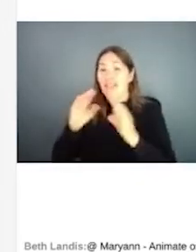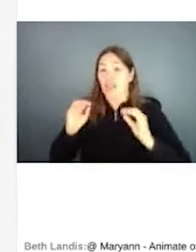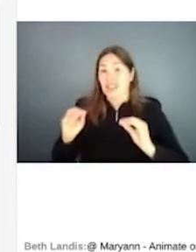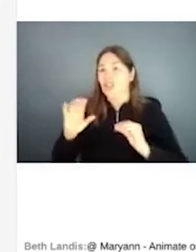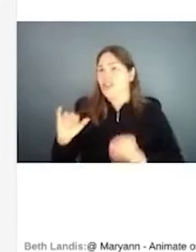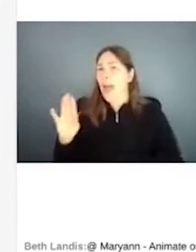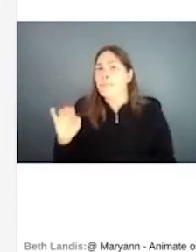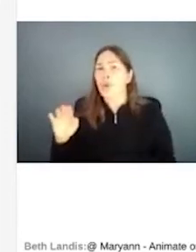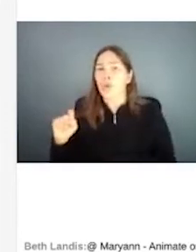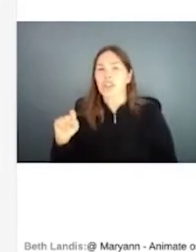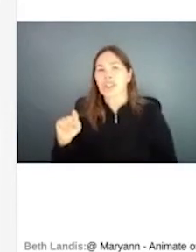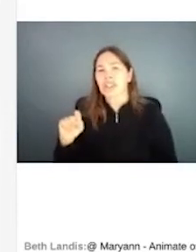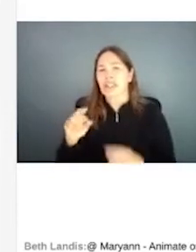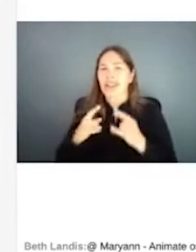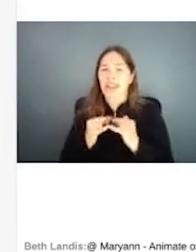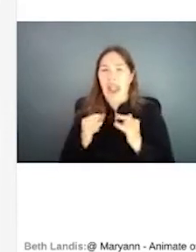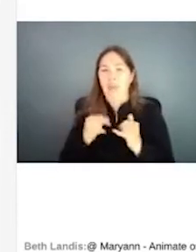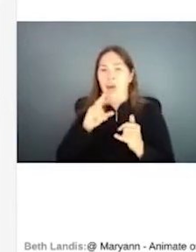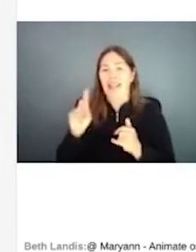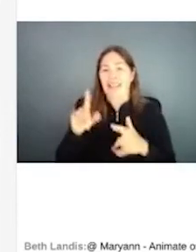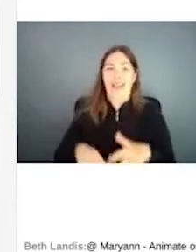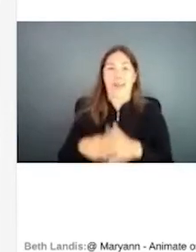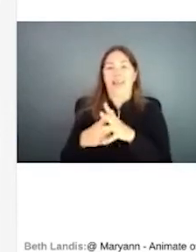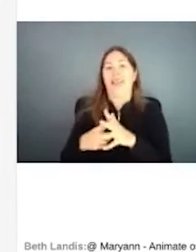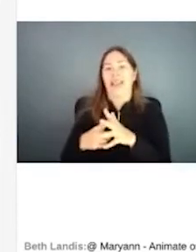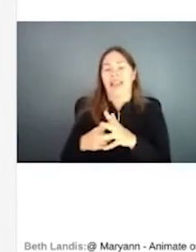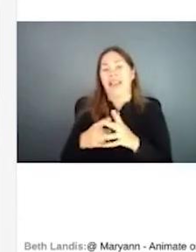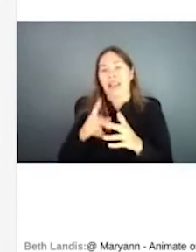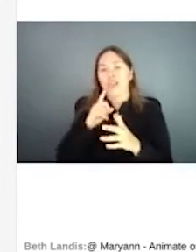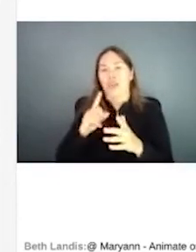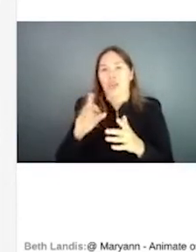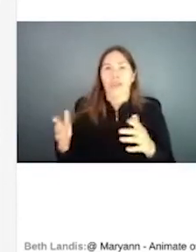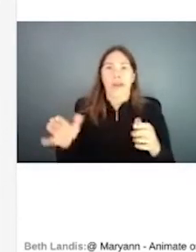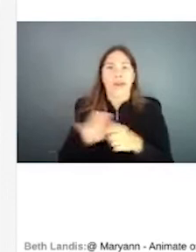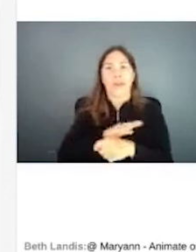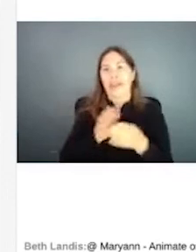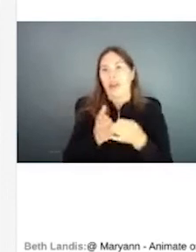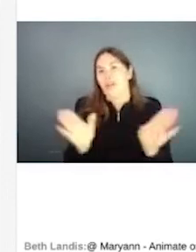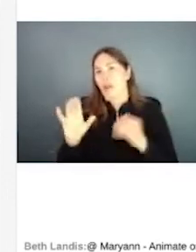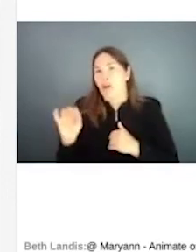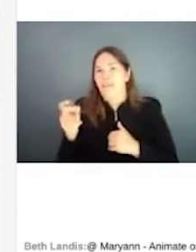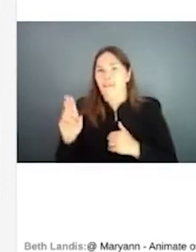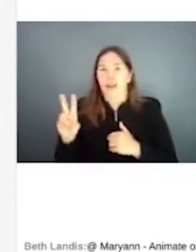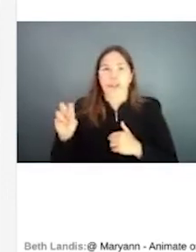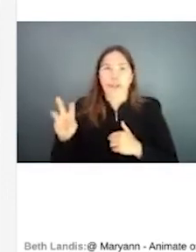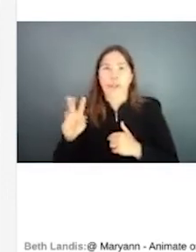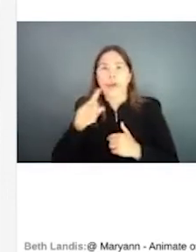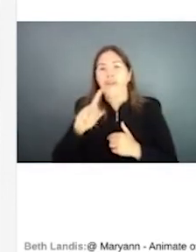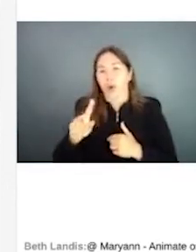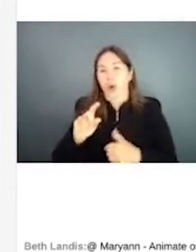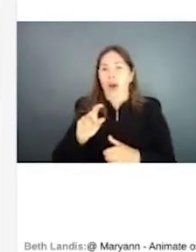bootcamp is what I do in the beginning of the semester to try to give a complete overview of video